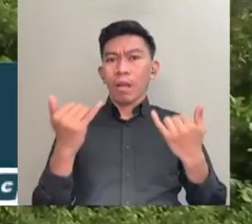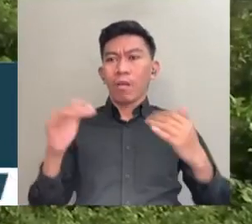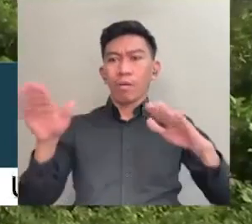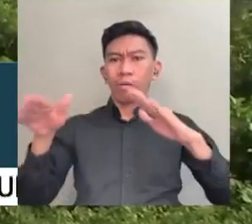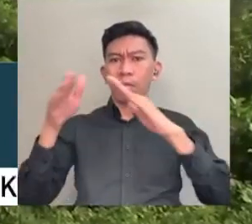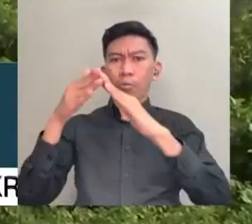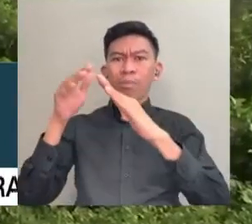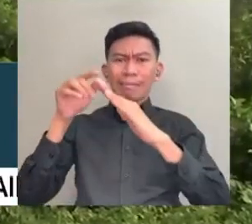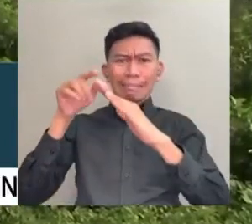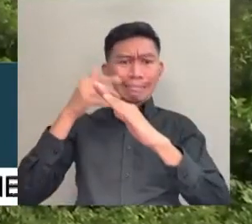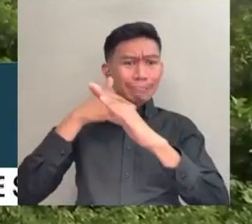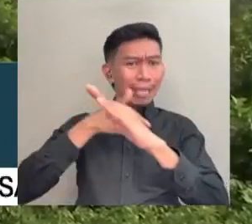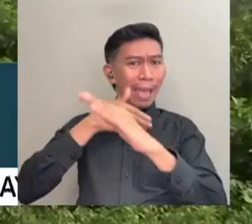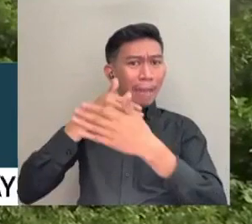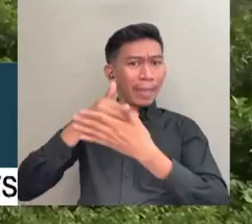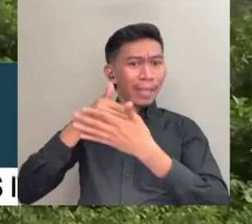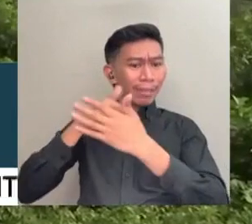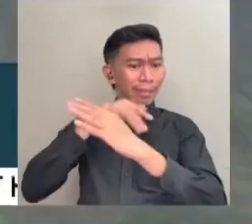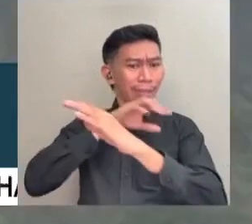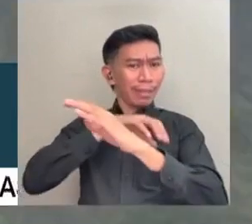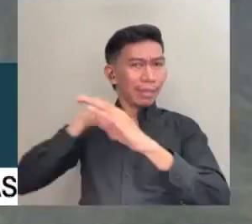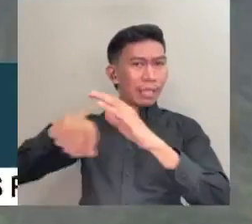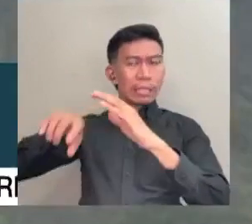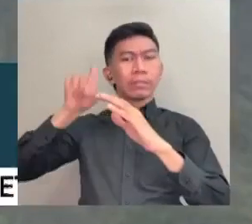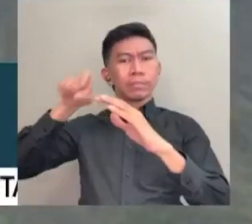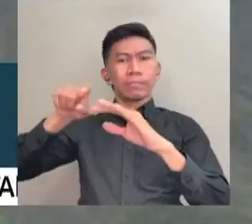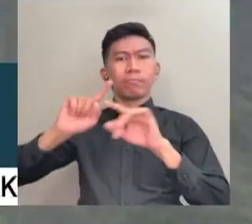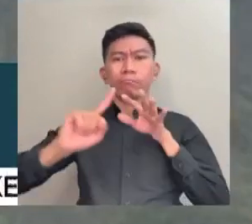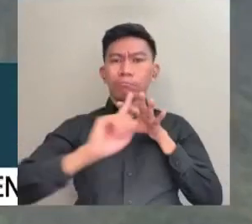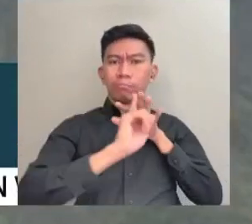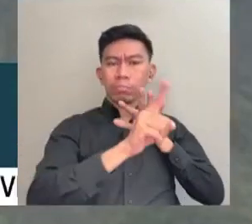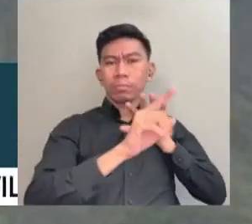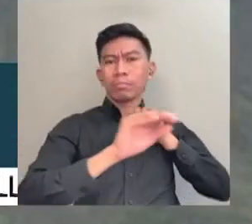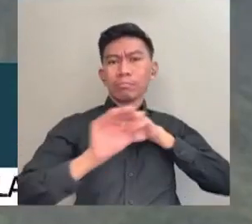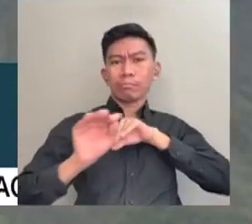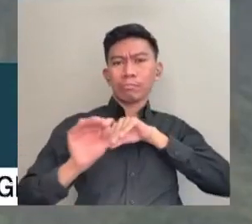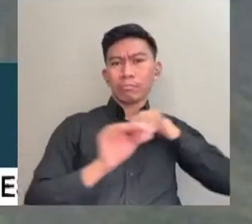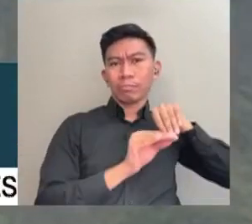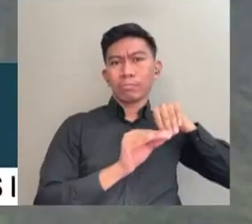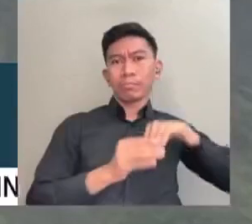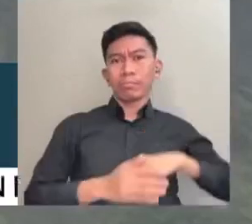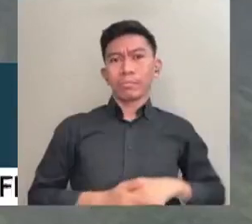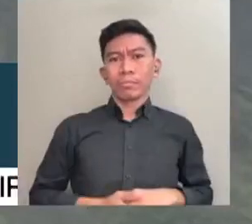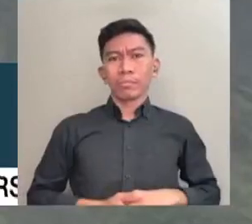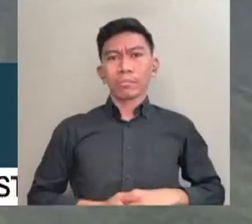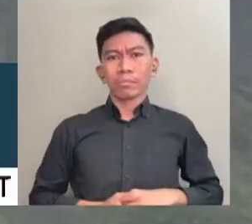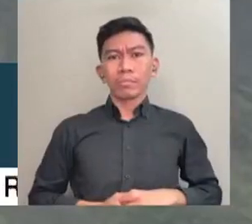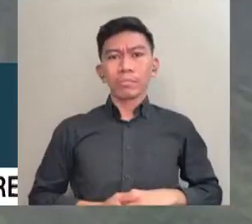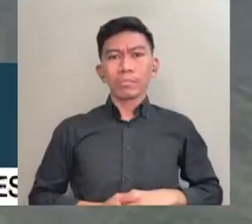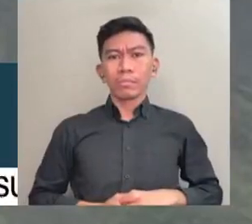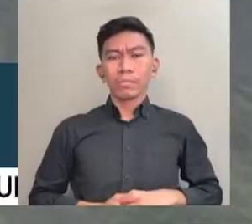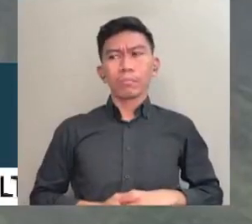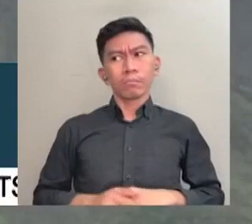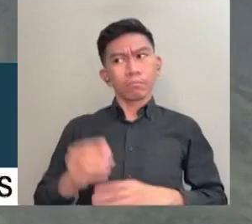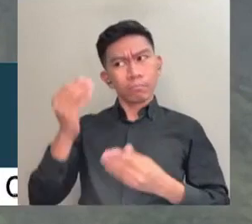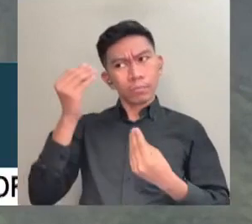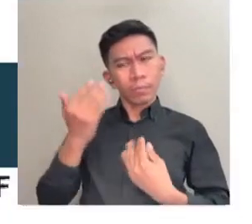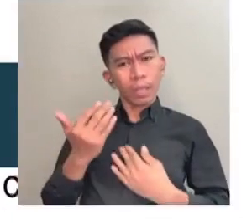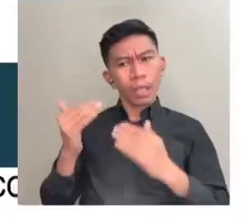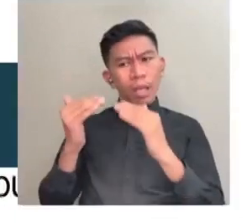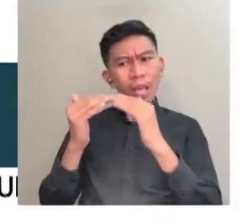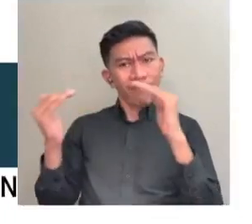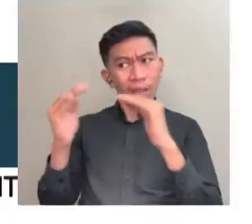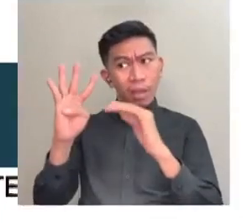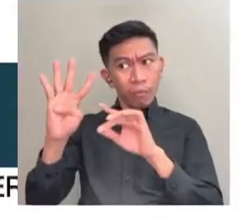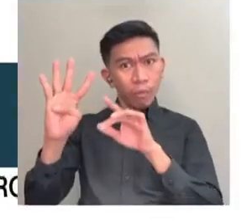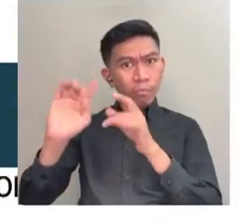evacuate should alert level be raised. Stanley. Okay, Jose, you're saying it will be raised to alert level 4. What is the process? Is there going to be a